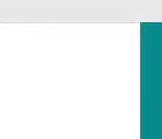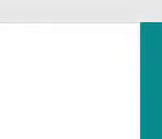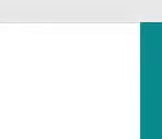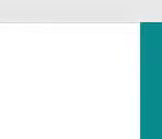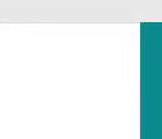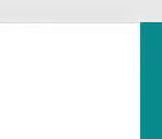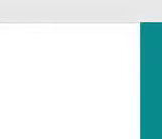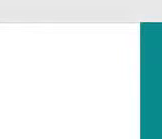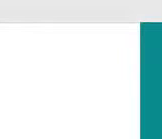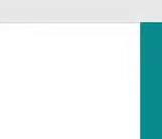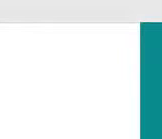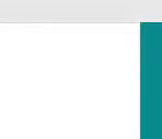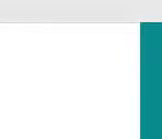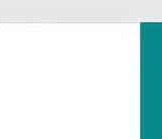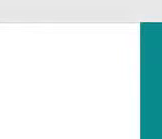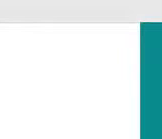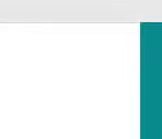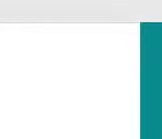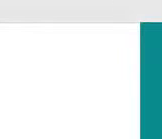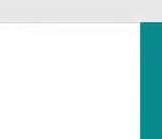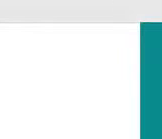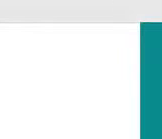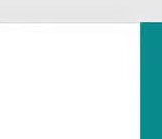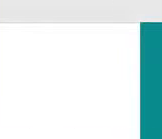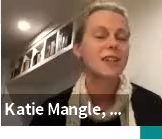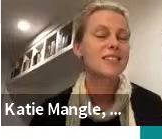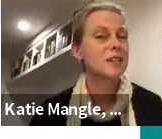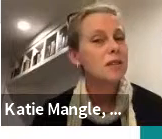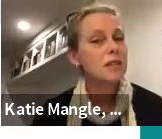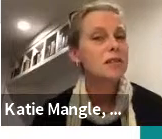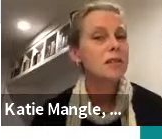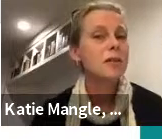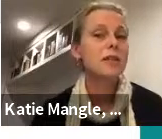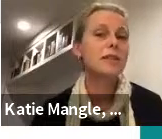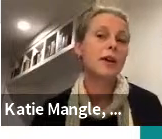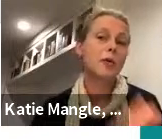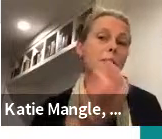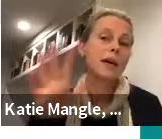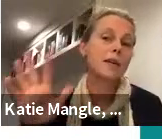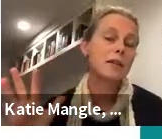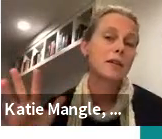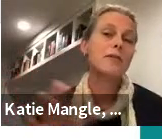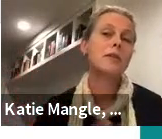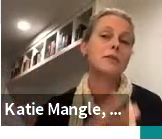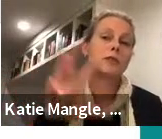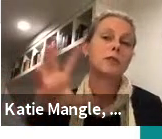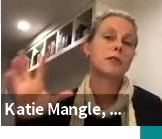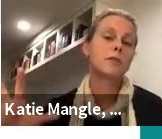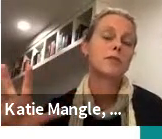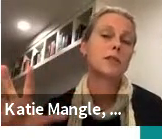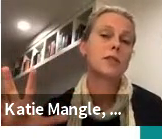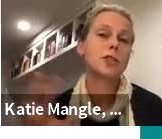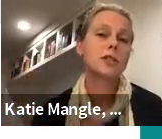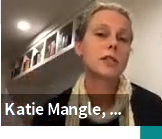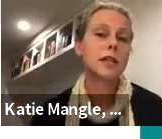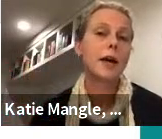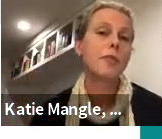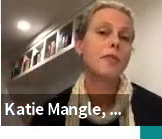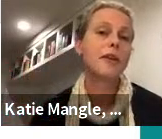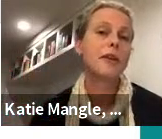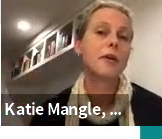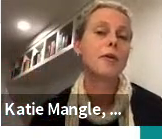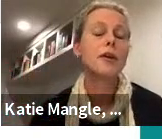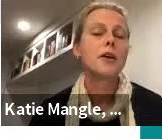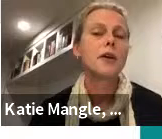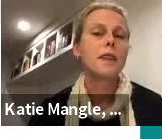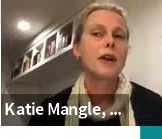are right on the money. They're really going to be important for this project. Some of these, though, at a diagrammatic level of, you know, some of the decisions that happen